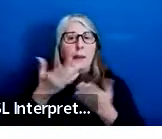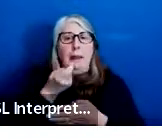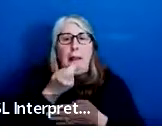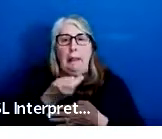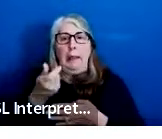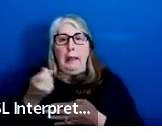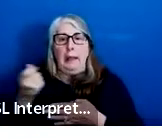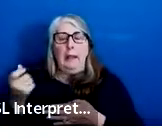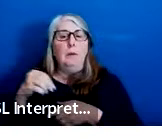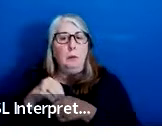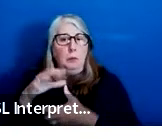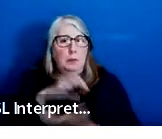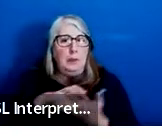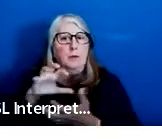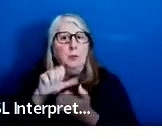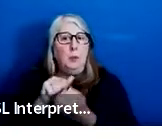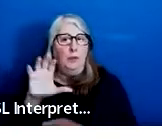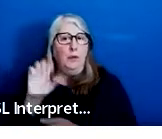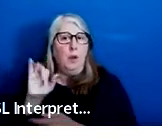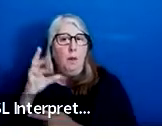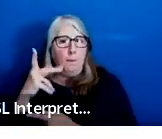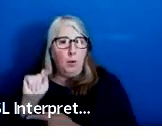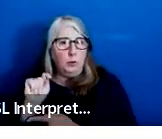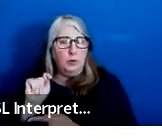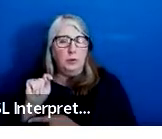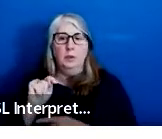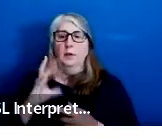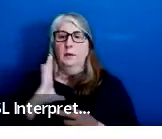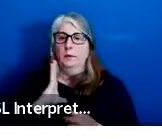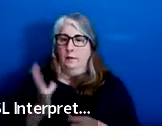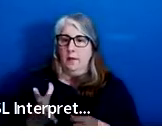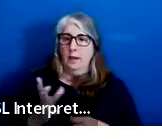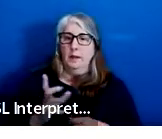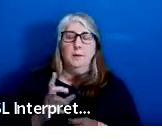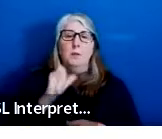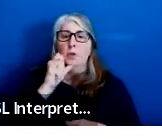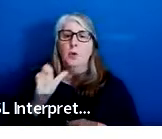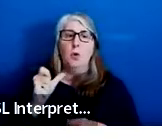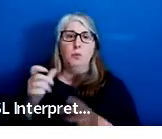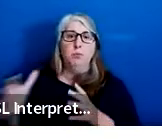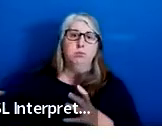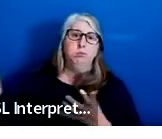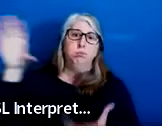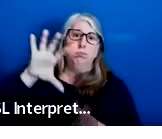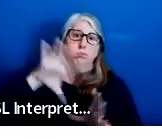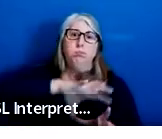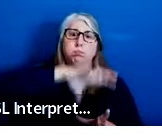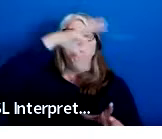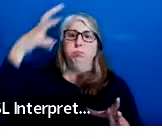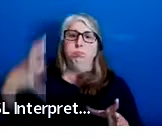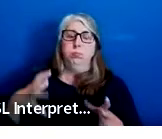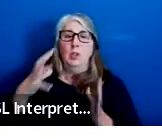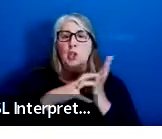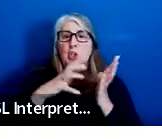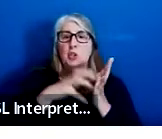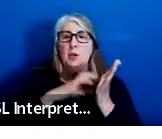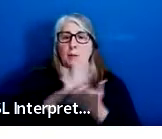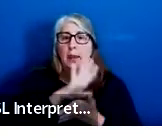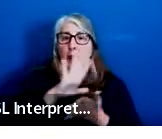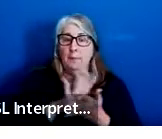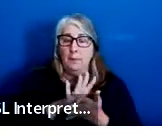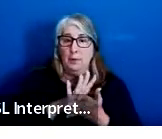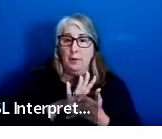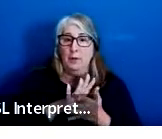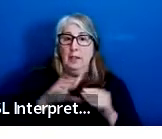in your compost bin as part of your lasagna, but don't put a massive pile of shredded paper directly